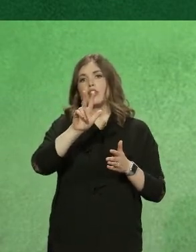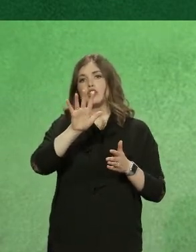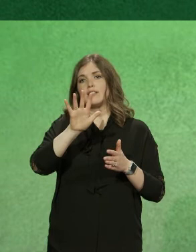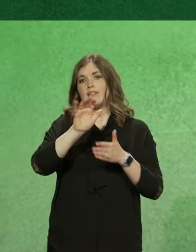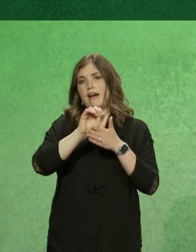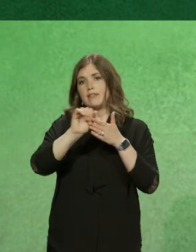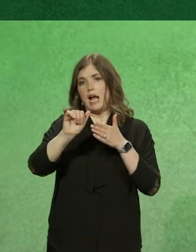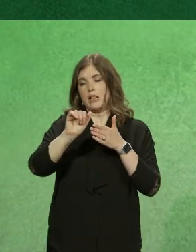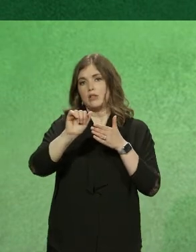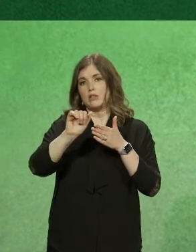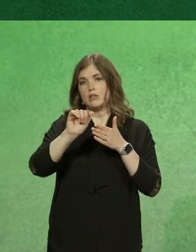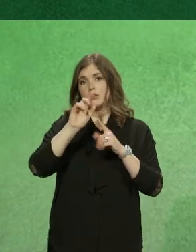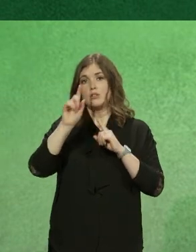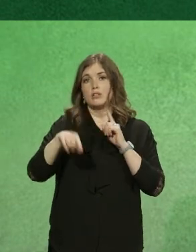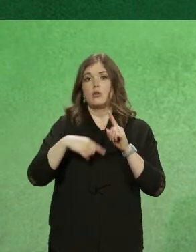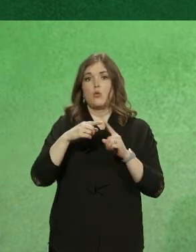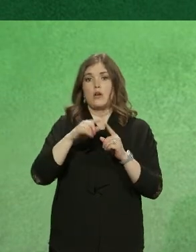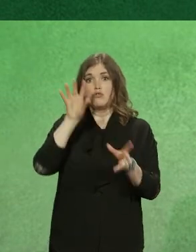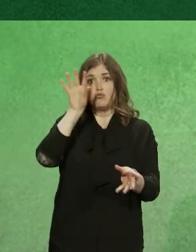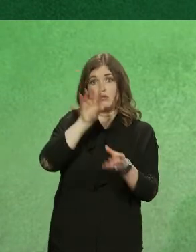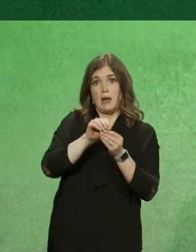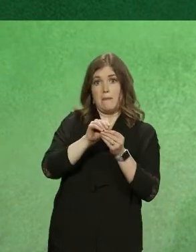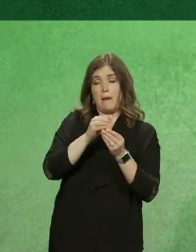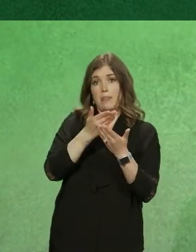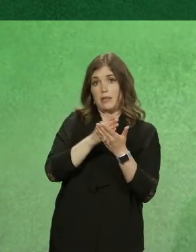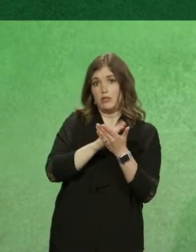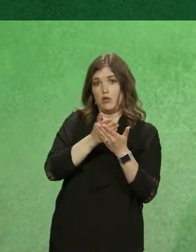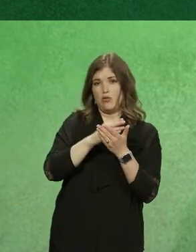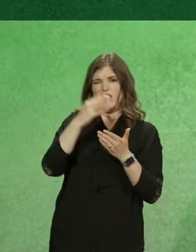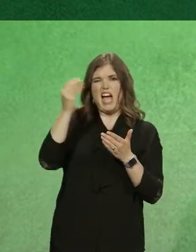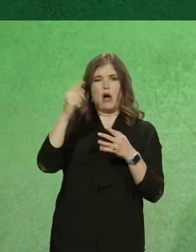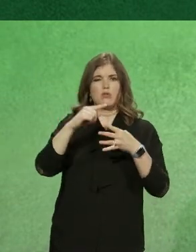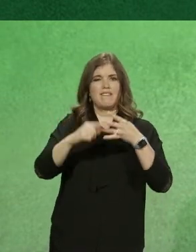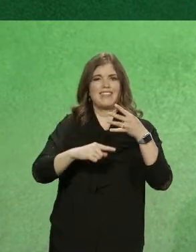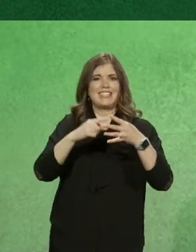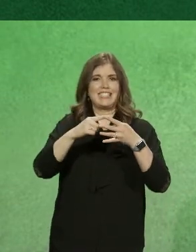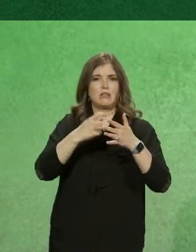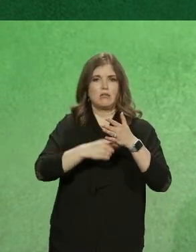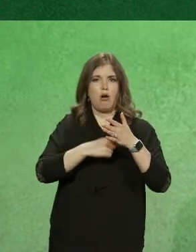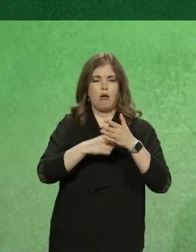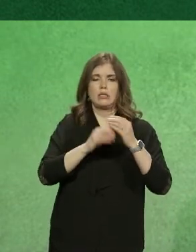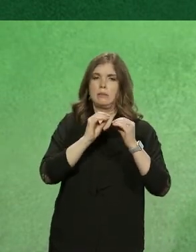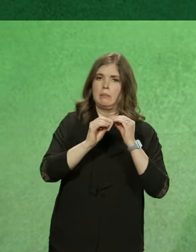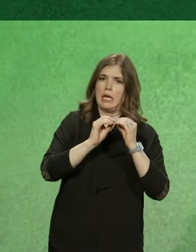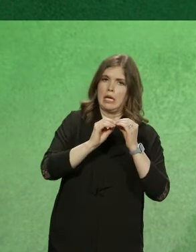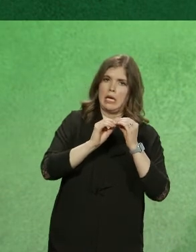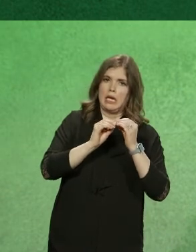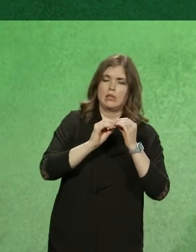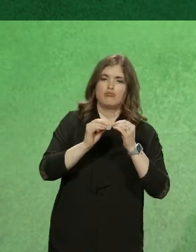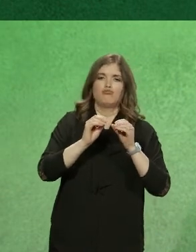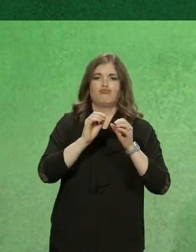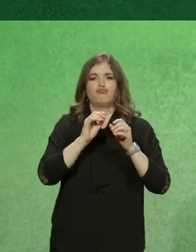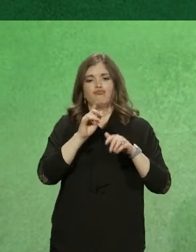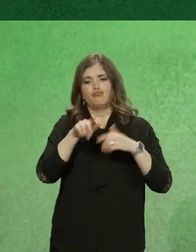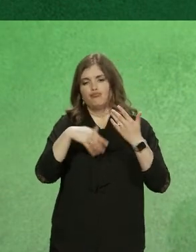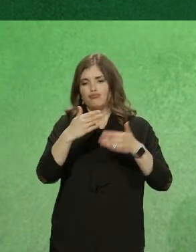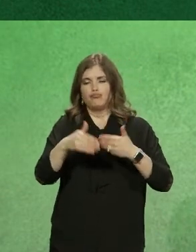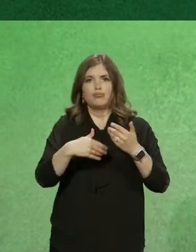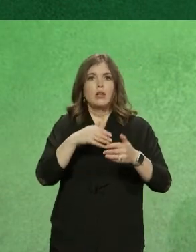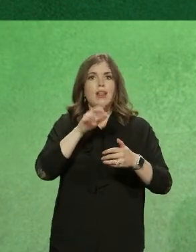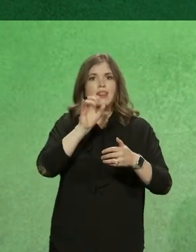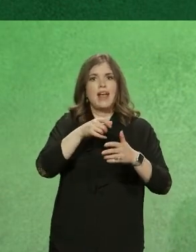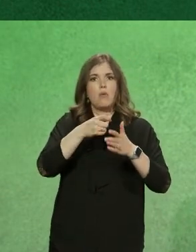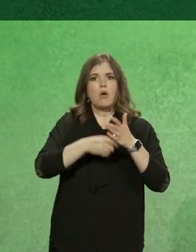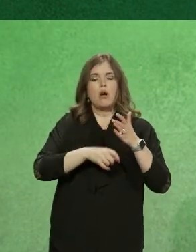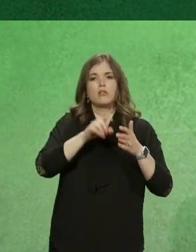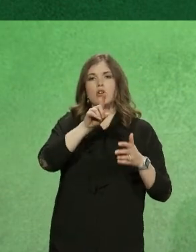$135. So when you sum up out of season costs, the maintenance and repair costs, Musana stove will cost them about